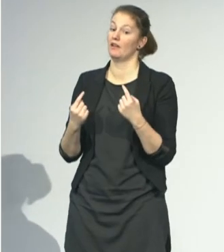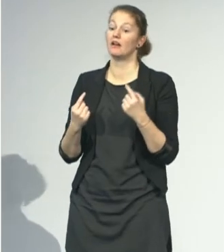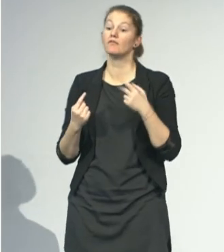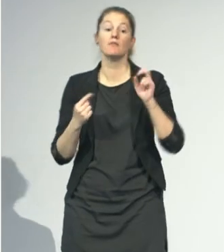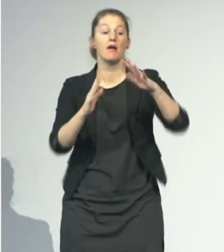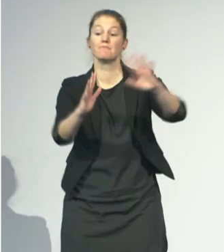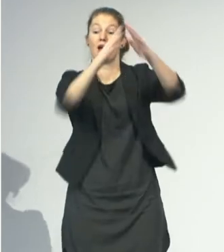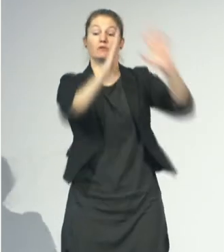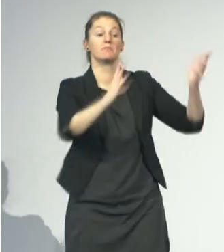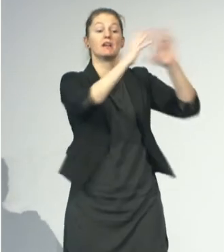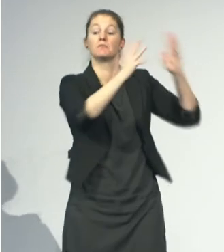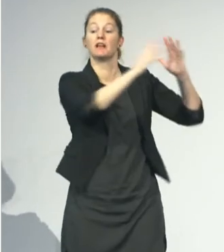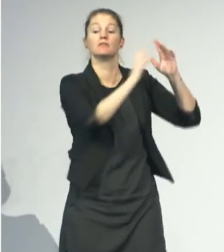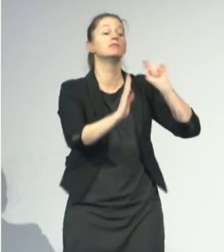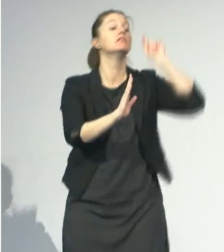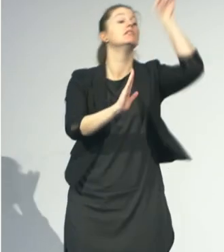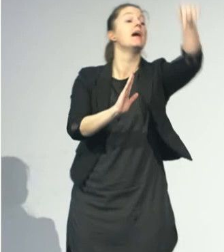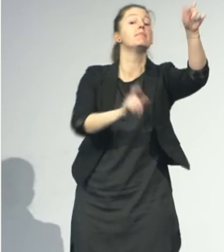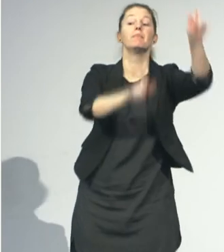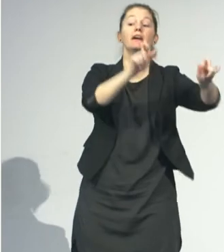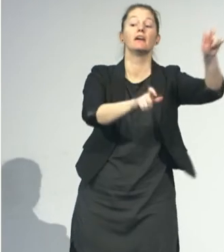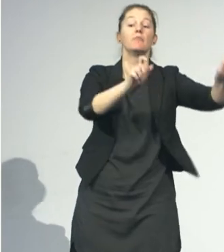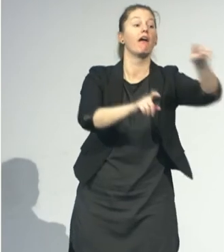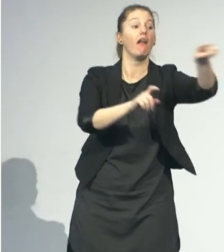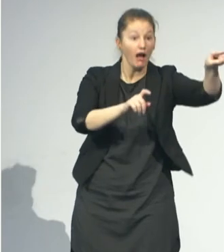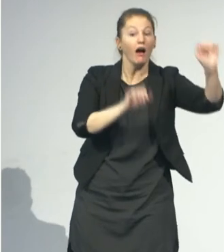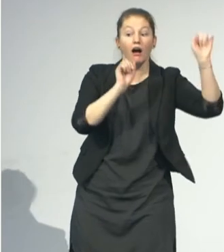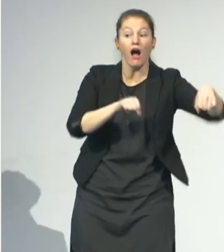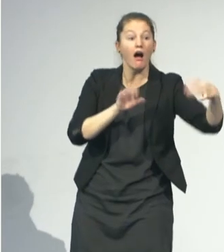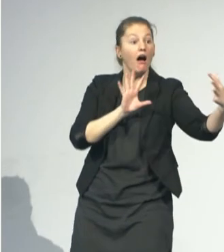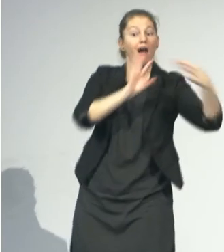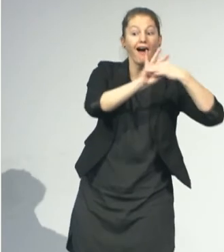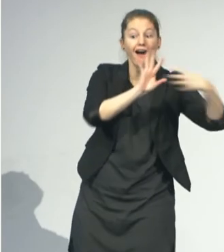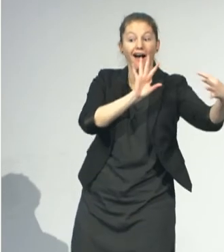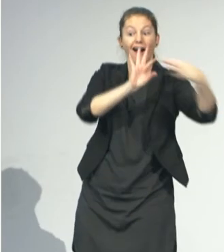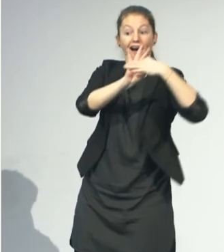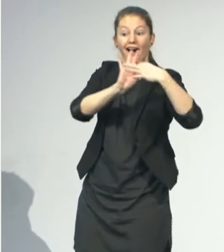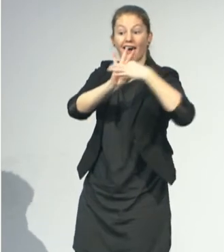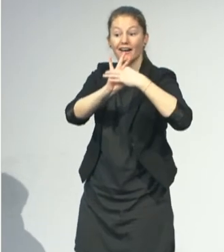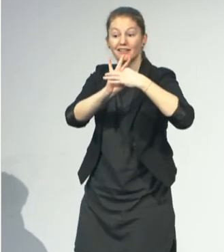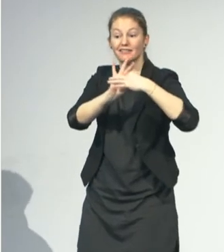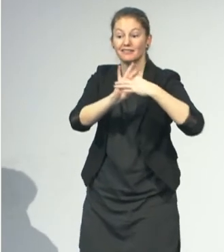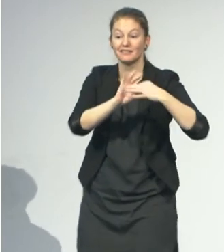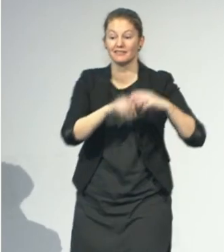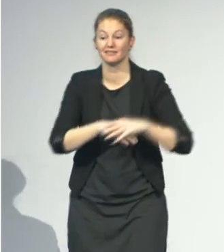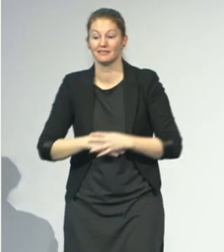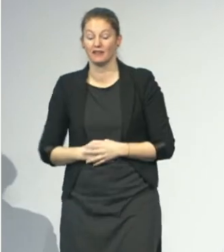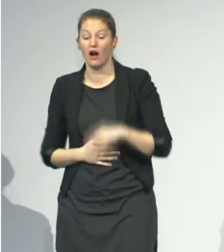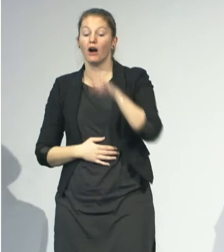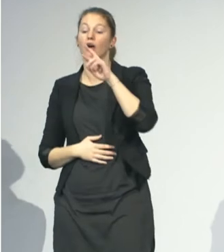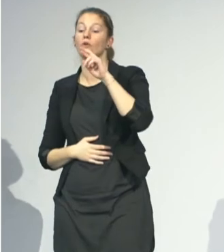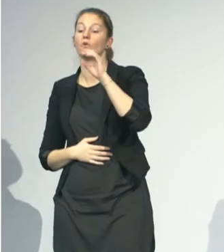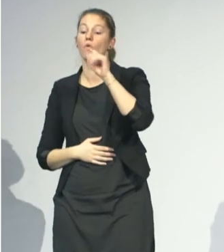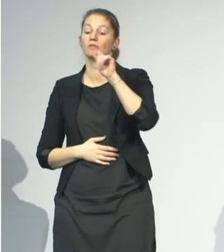that time, we've set up some microboards in Ontario, which is sort of seen as the center of the universe